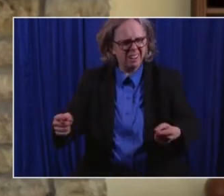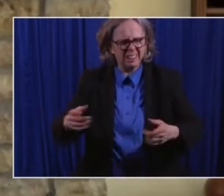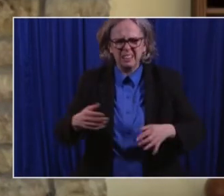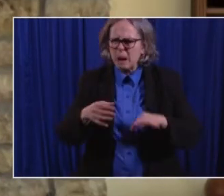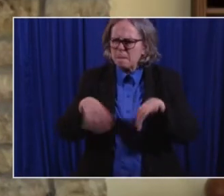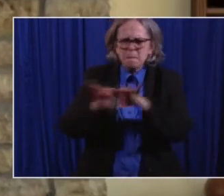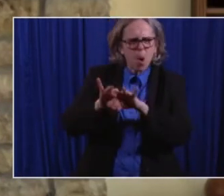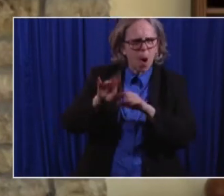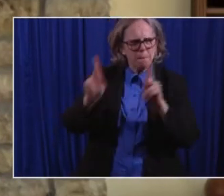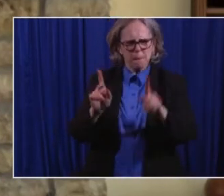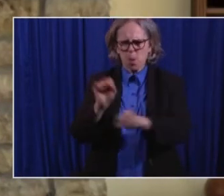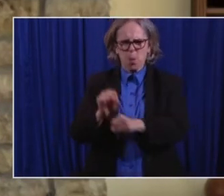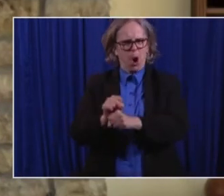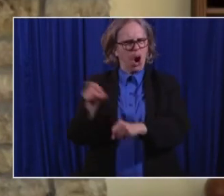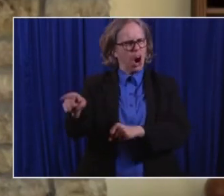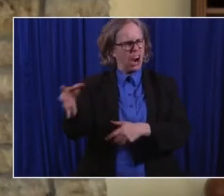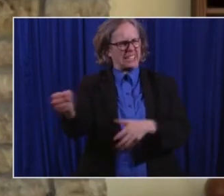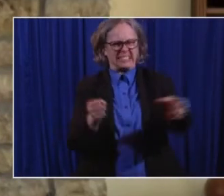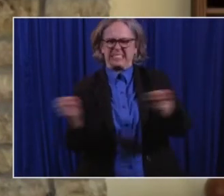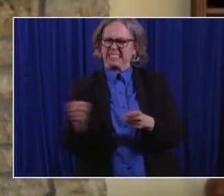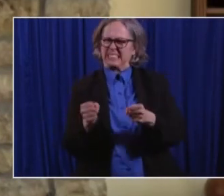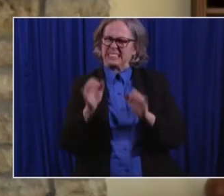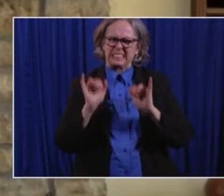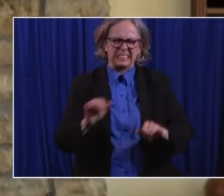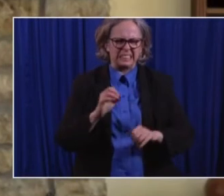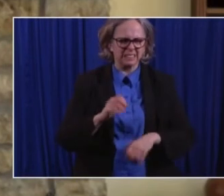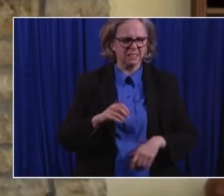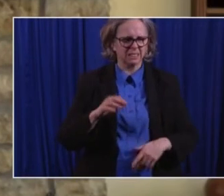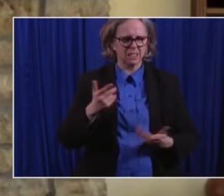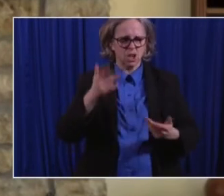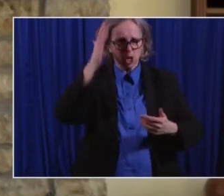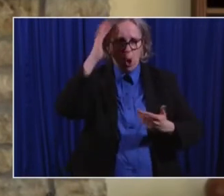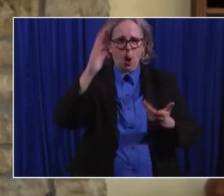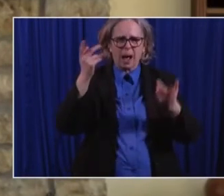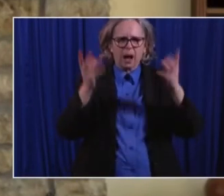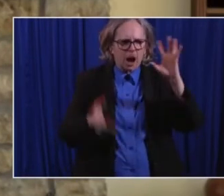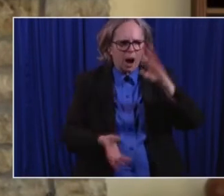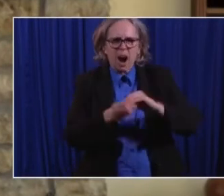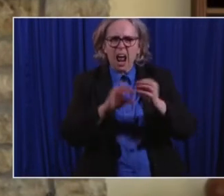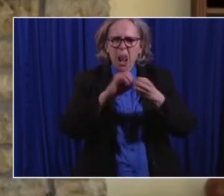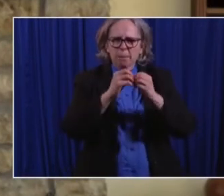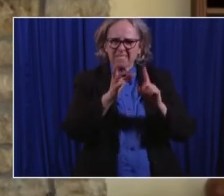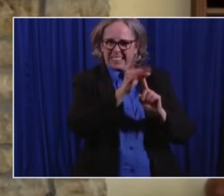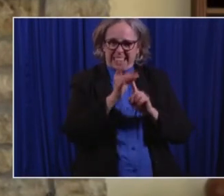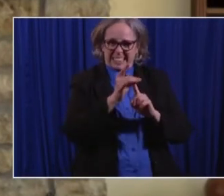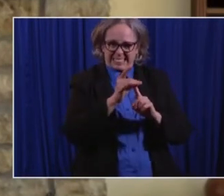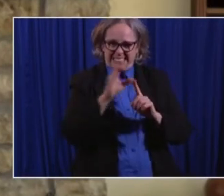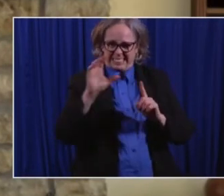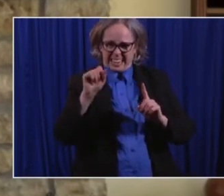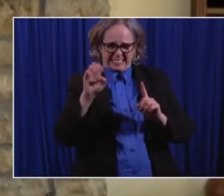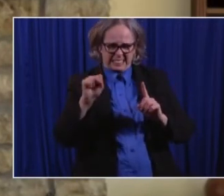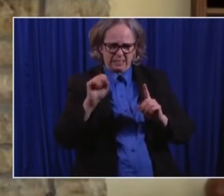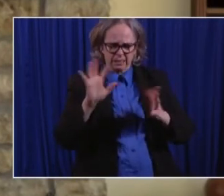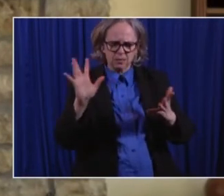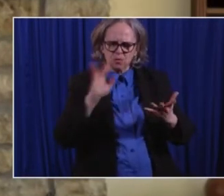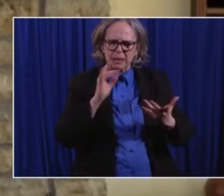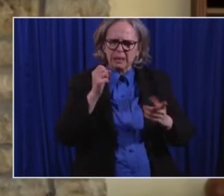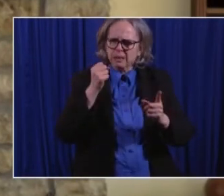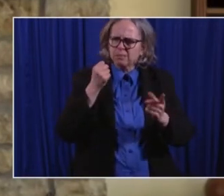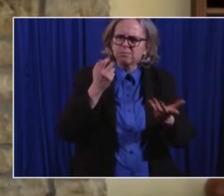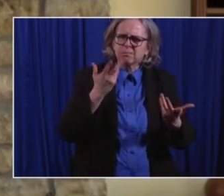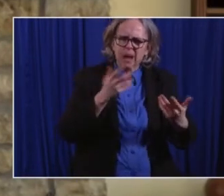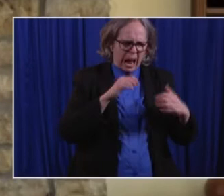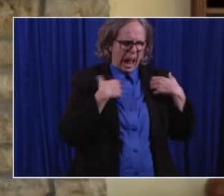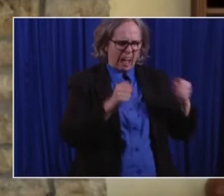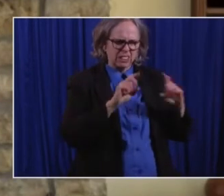The volume of cases obviously impacts the local health department's ability to work on this. But this is something that we